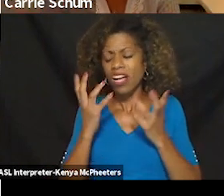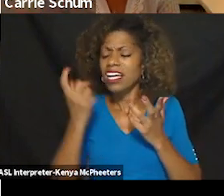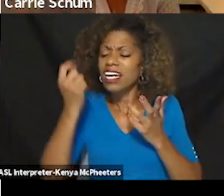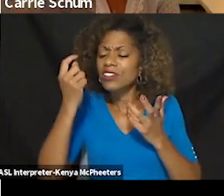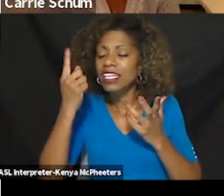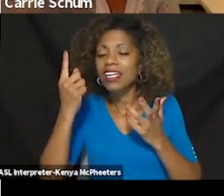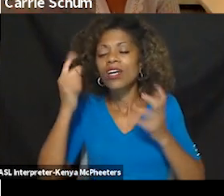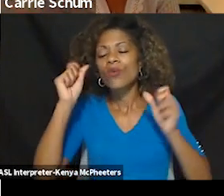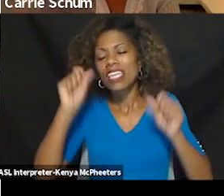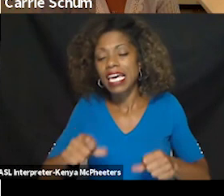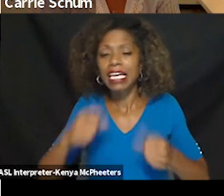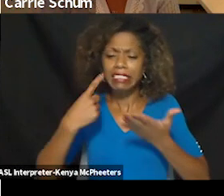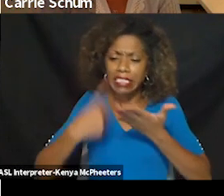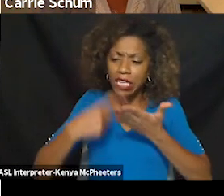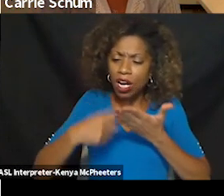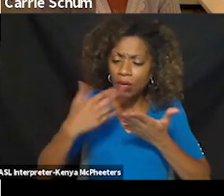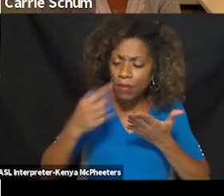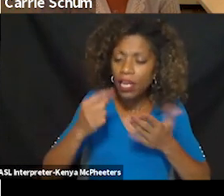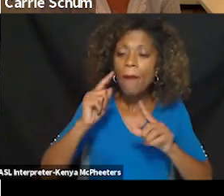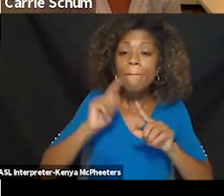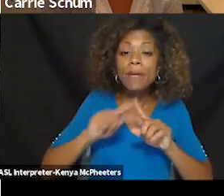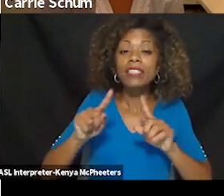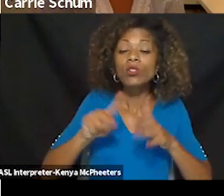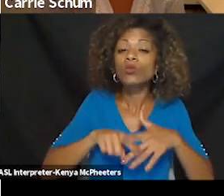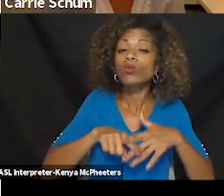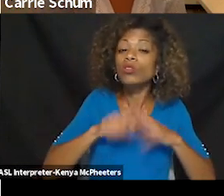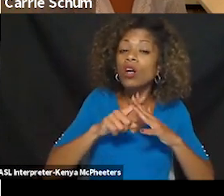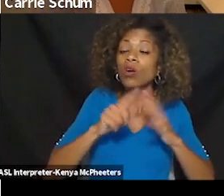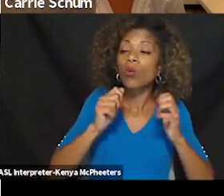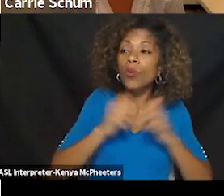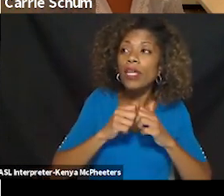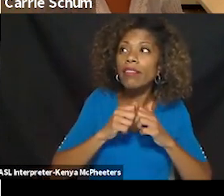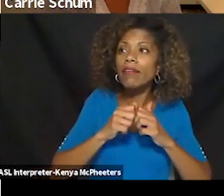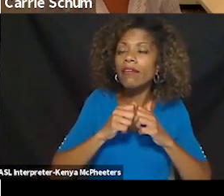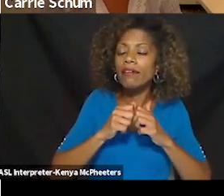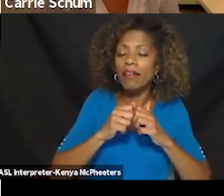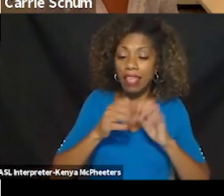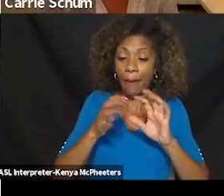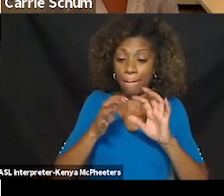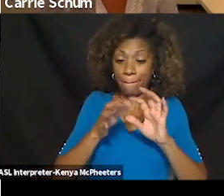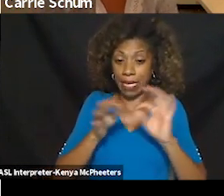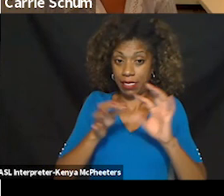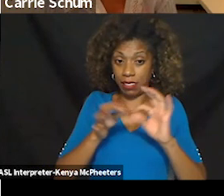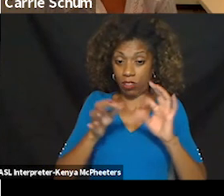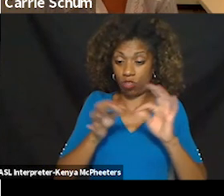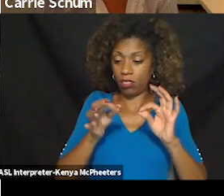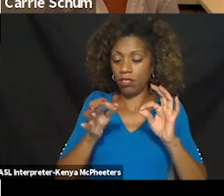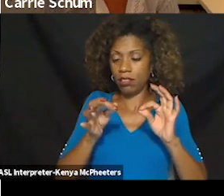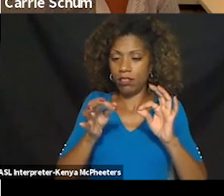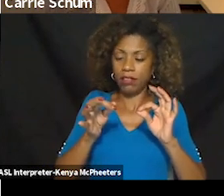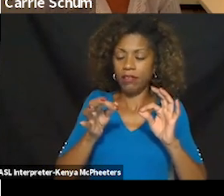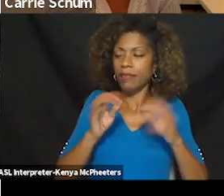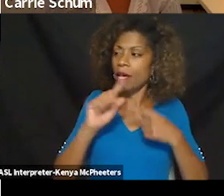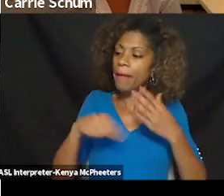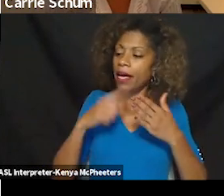the details and the science in some ways, but to start with that framing message, that unified message about